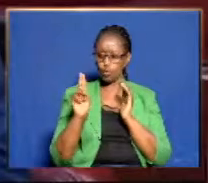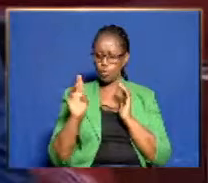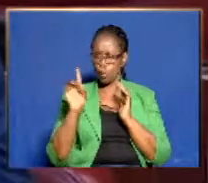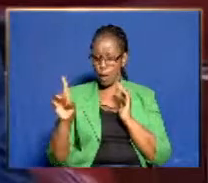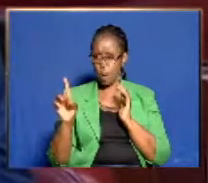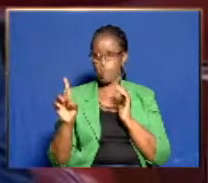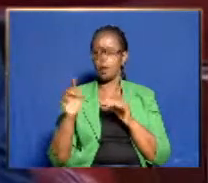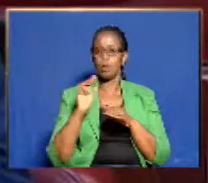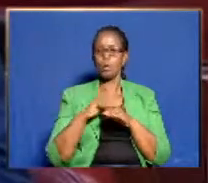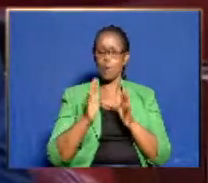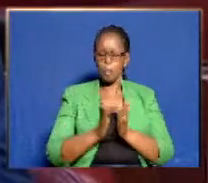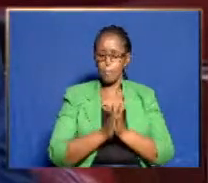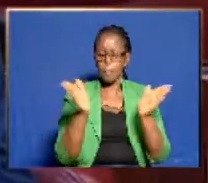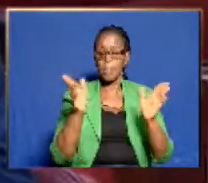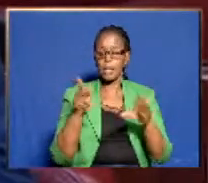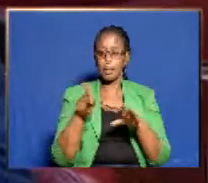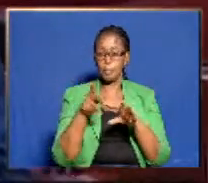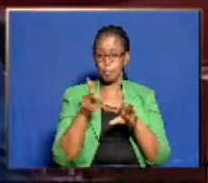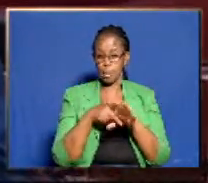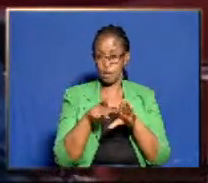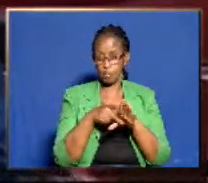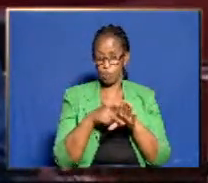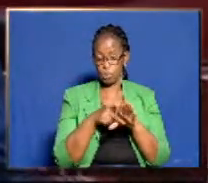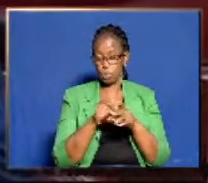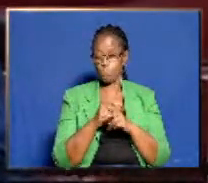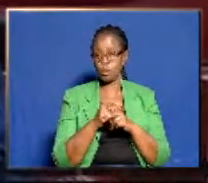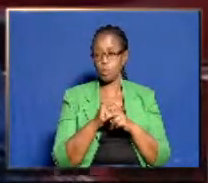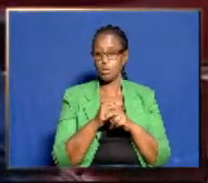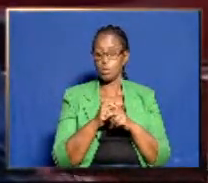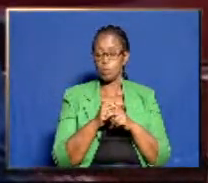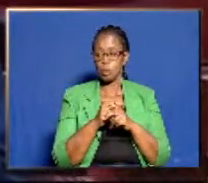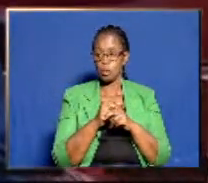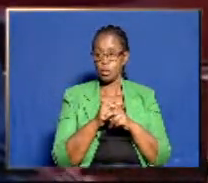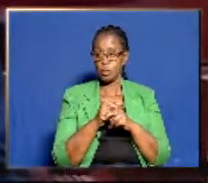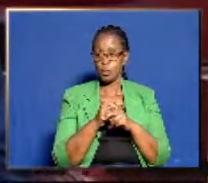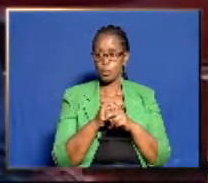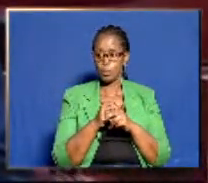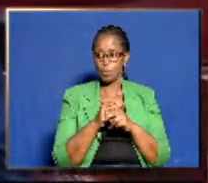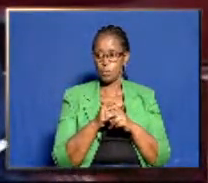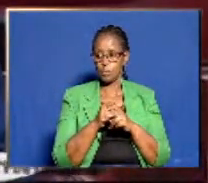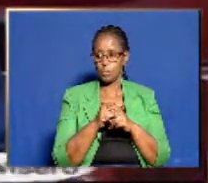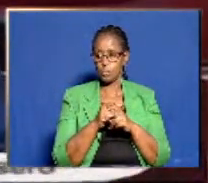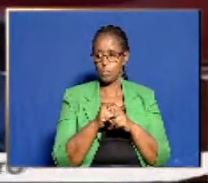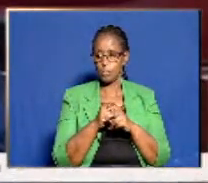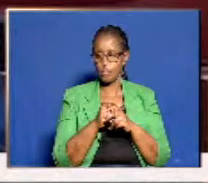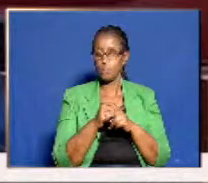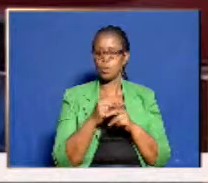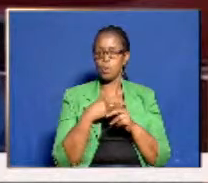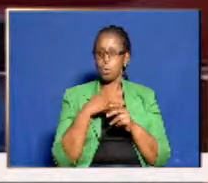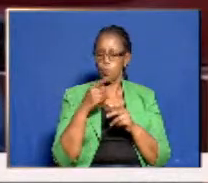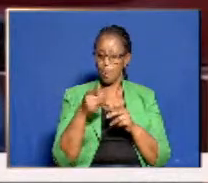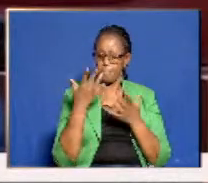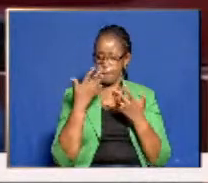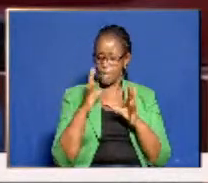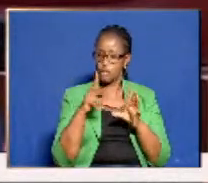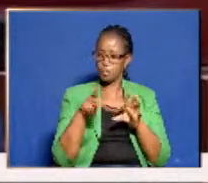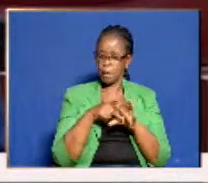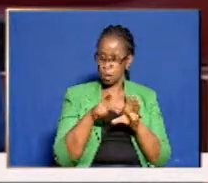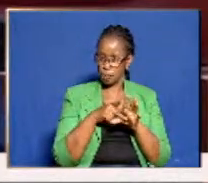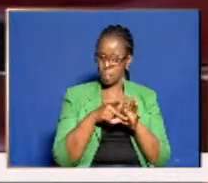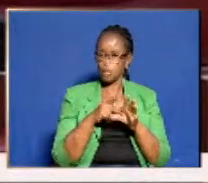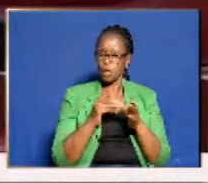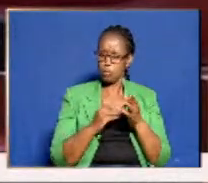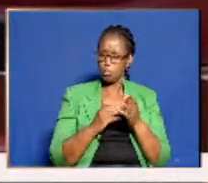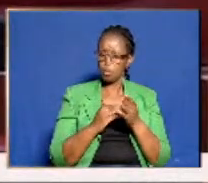participation. They have confirmed that despite the COVID pandemic, they did it virtually and did receive